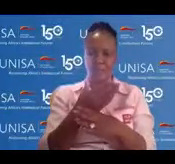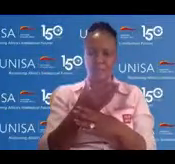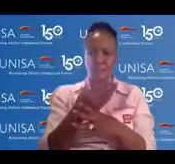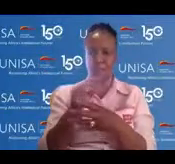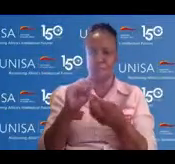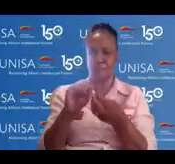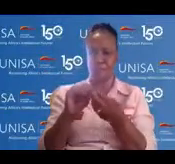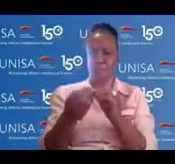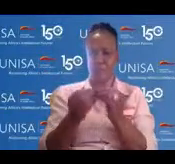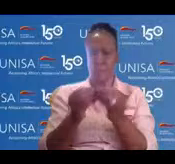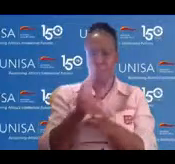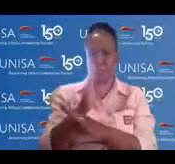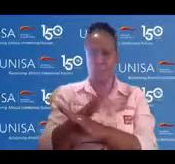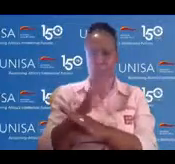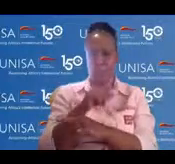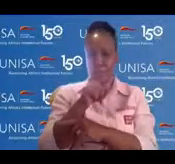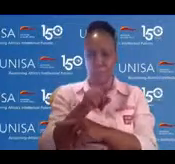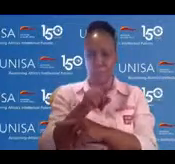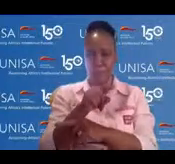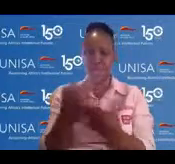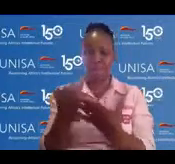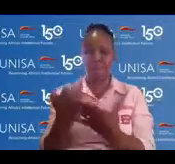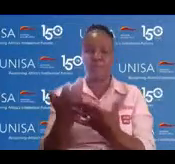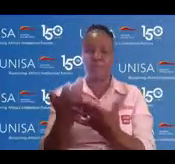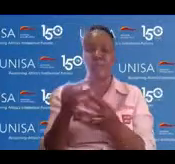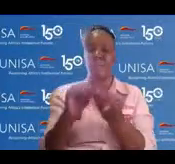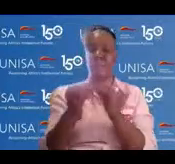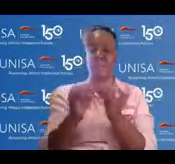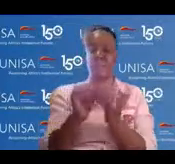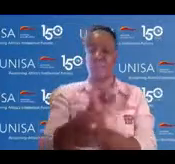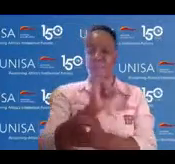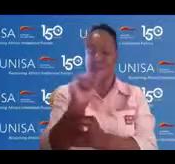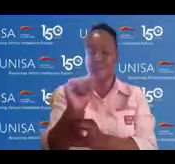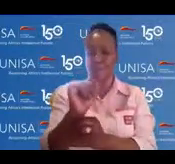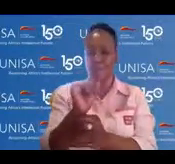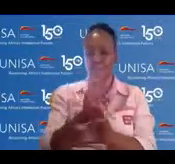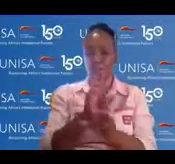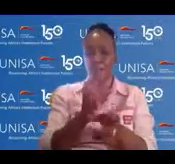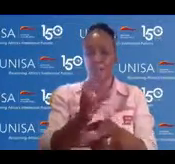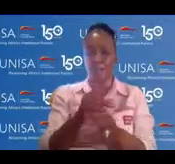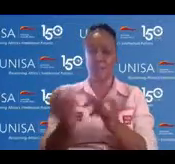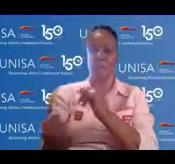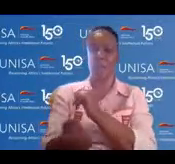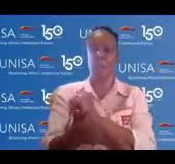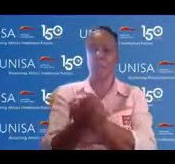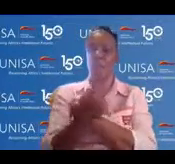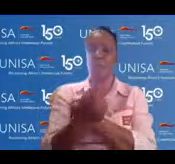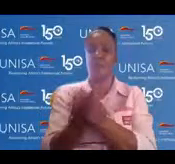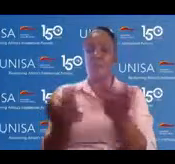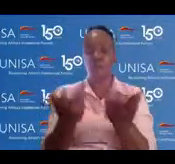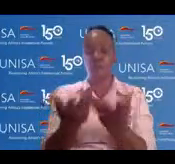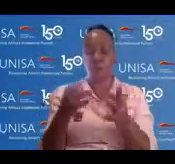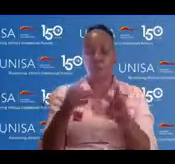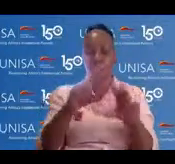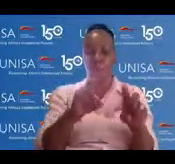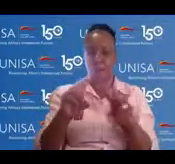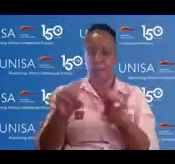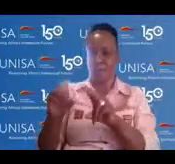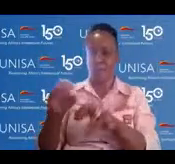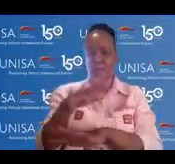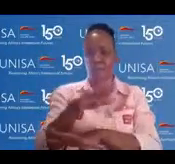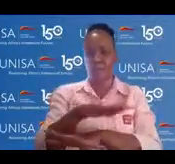results, they fabricated their results. This can happen a lot in the research space, for example,